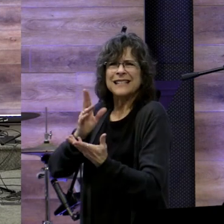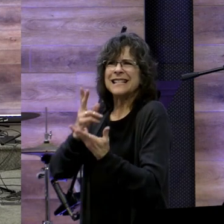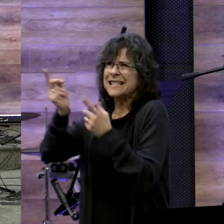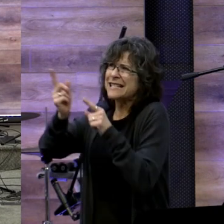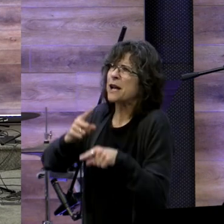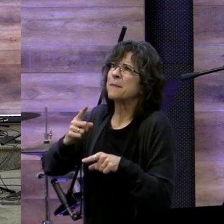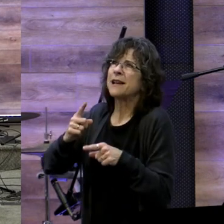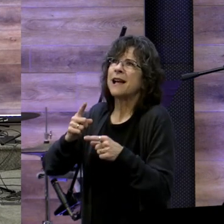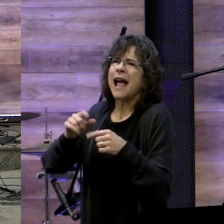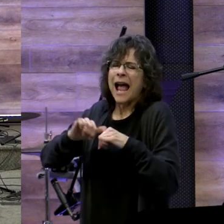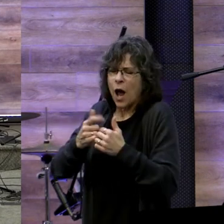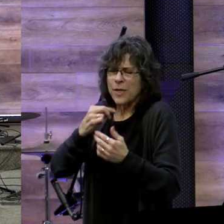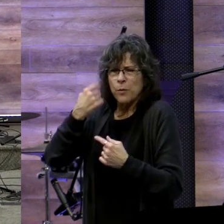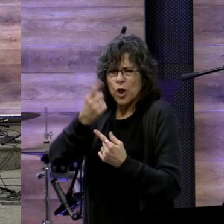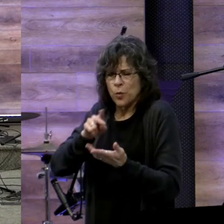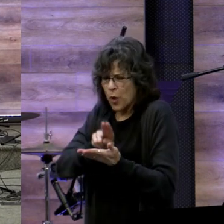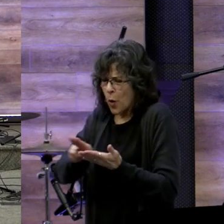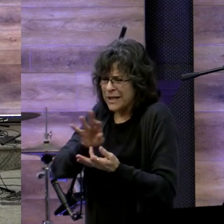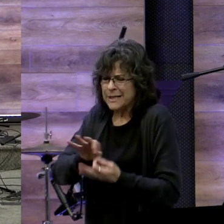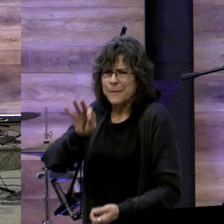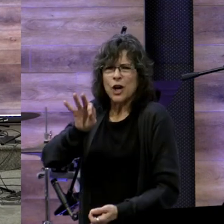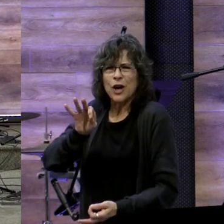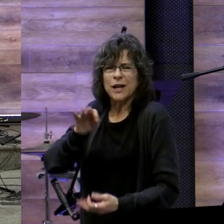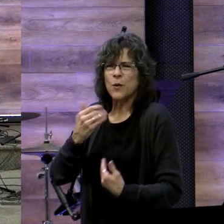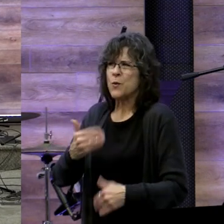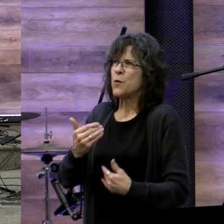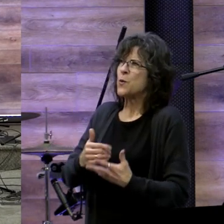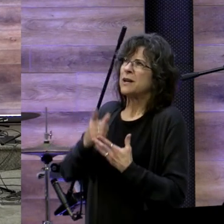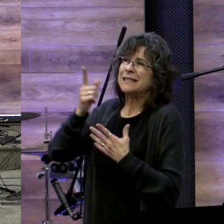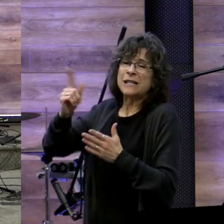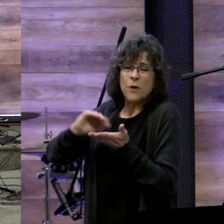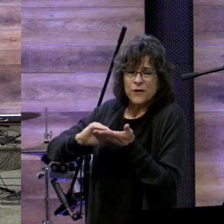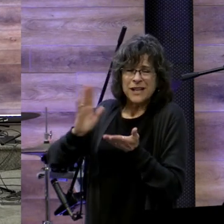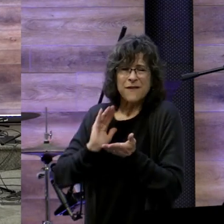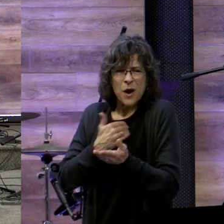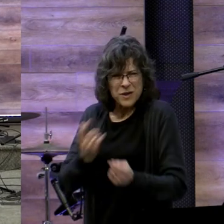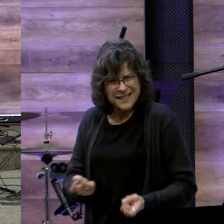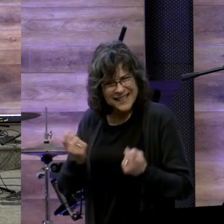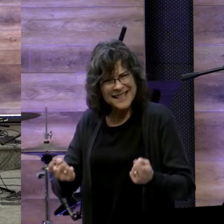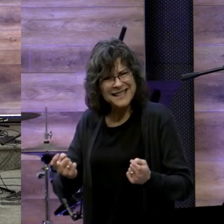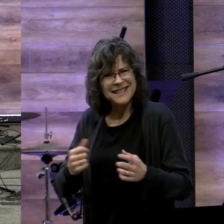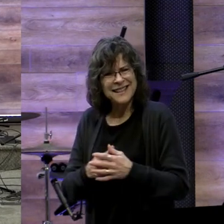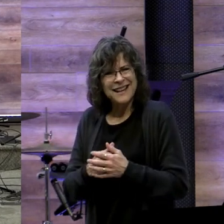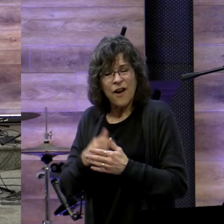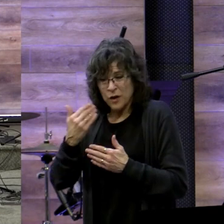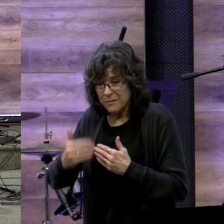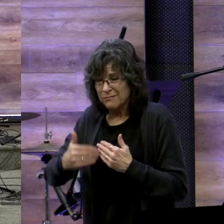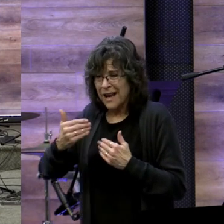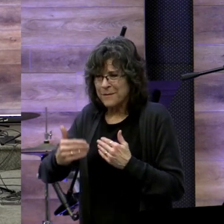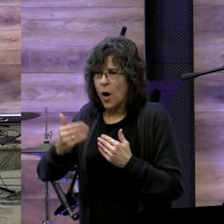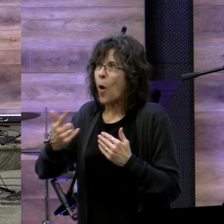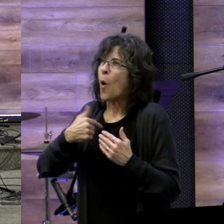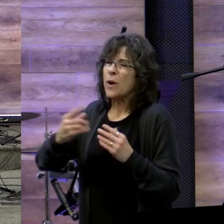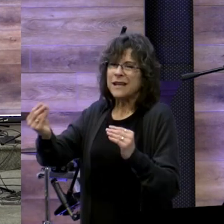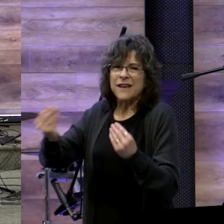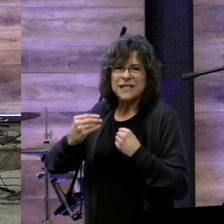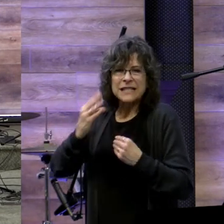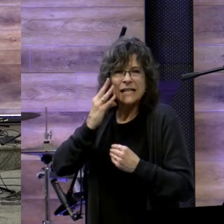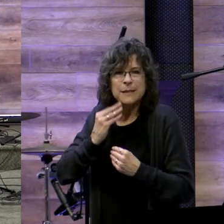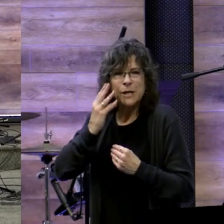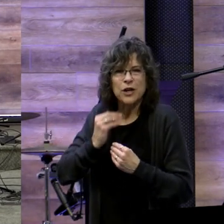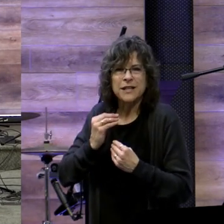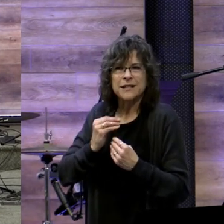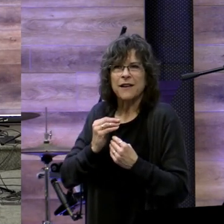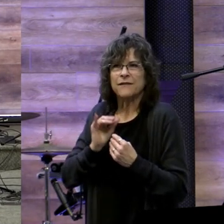taste of the experience of being forgiven of our sin. And even from time to time, we get an experience of his